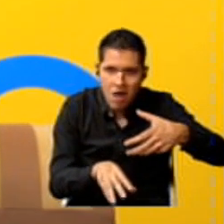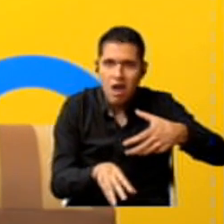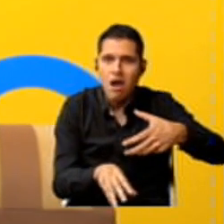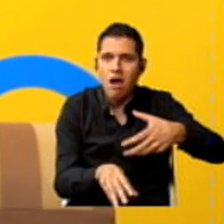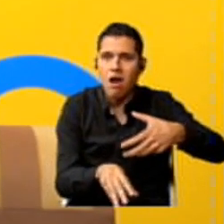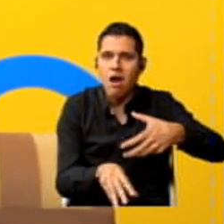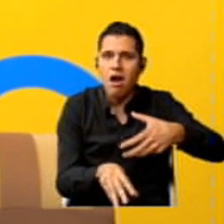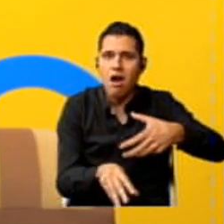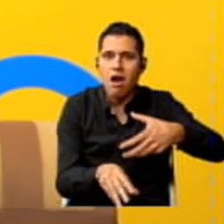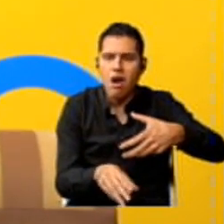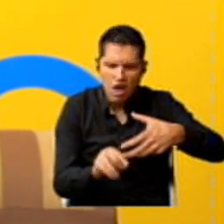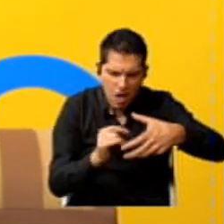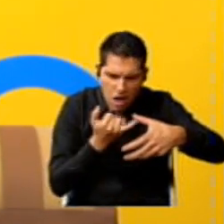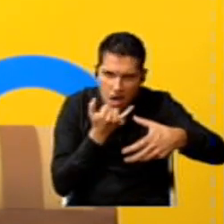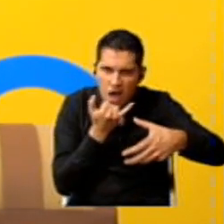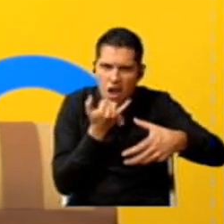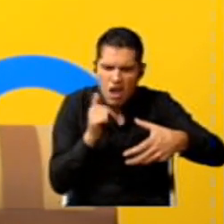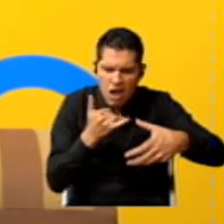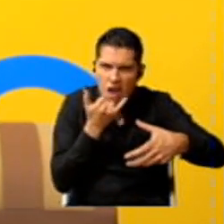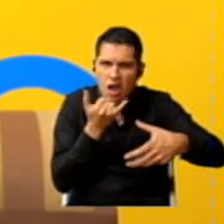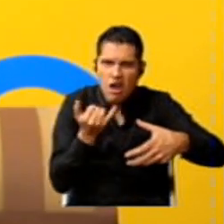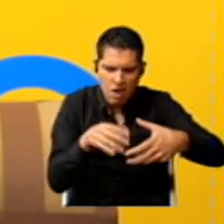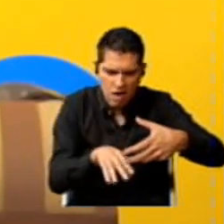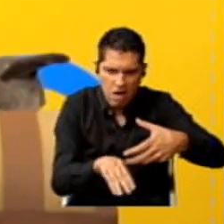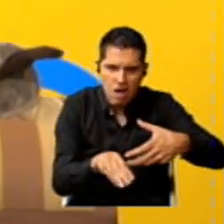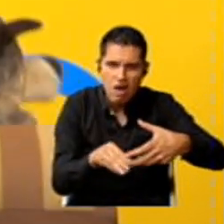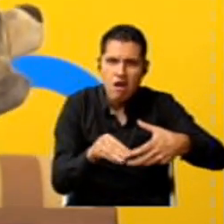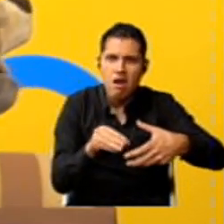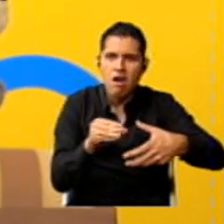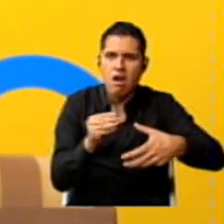Wow, what happened here?